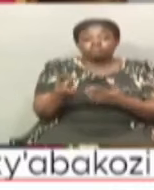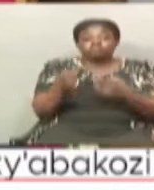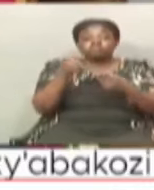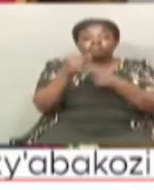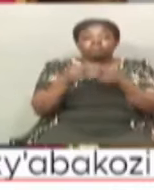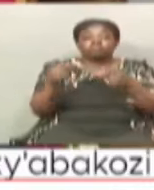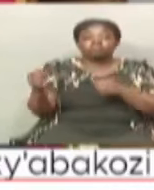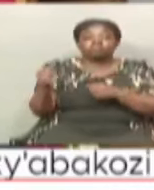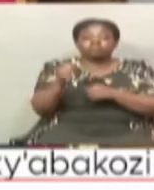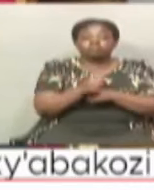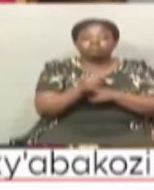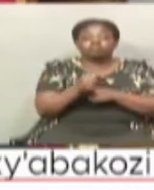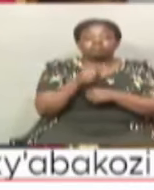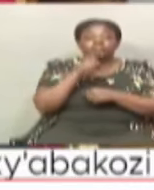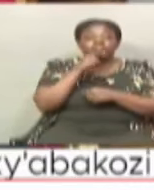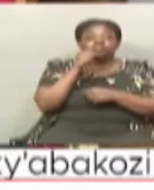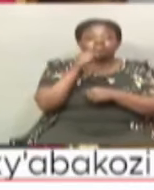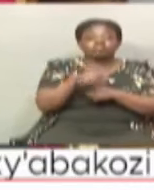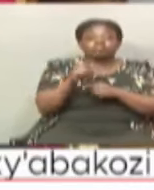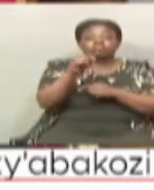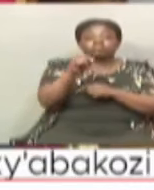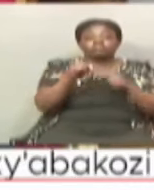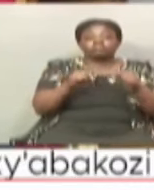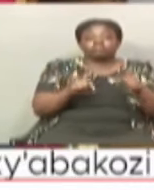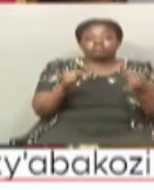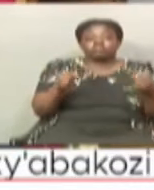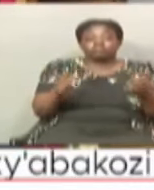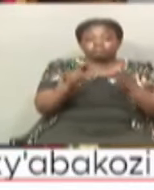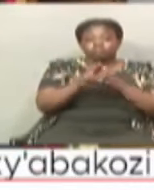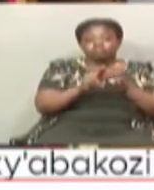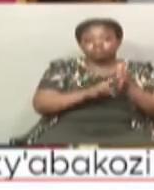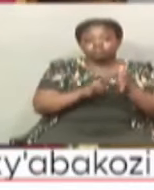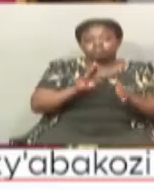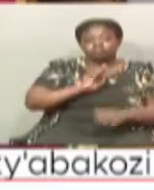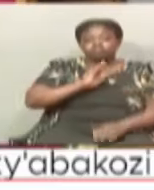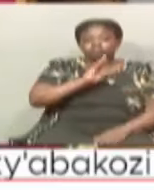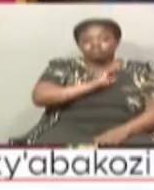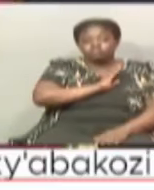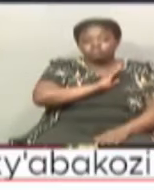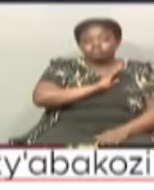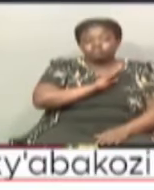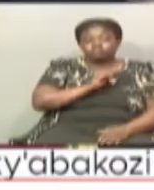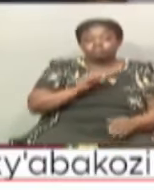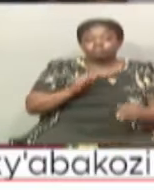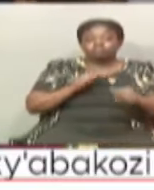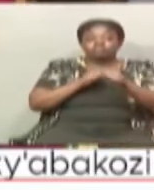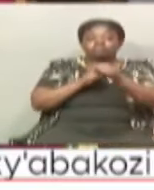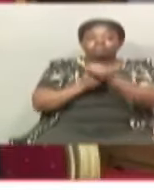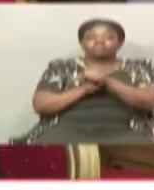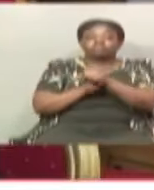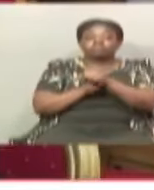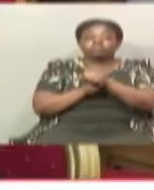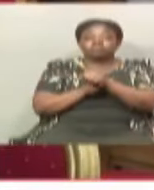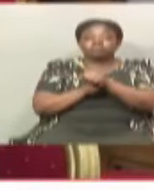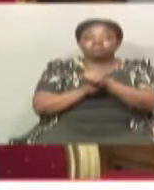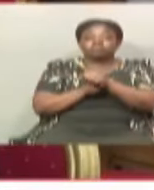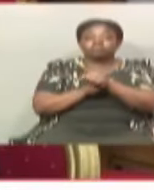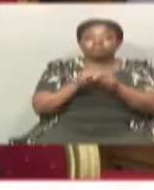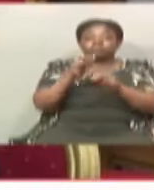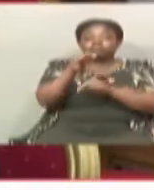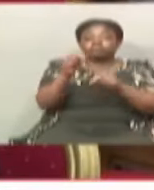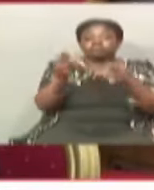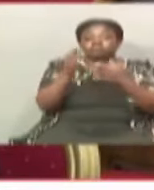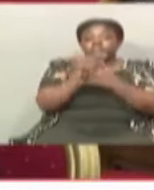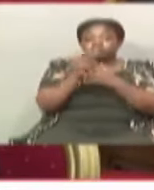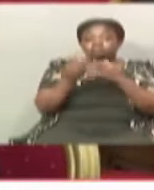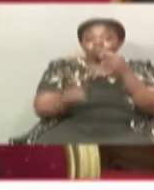and appoint Mr. Byarugaba as the managing director as recommended by the board to avoid, and that's what I want to emphasize, managerial gaps which